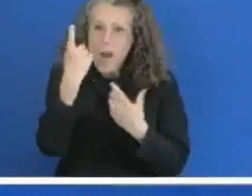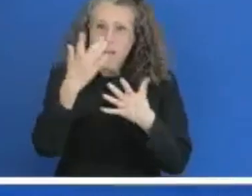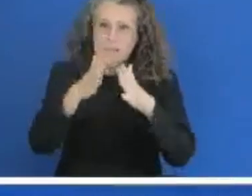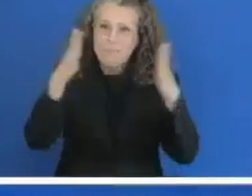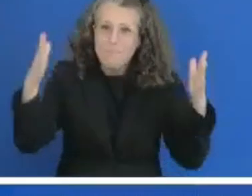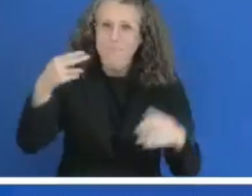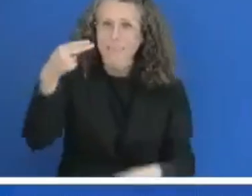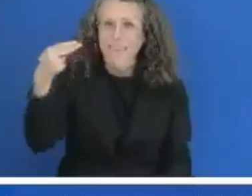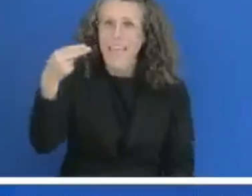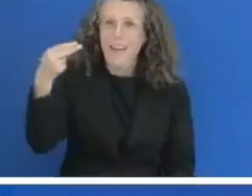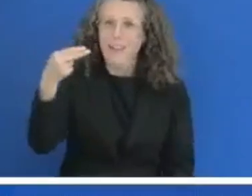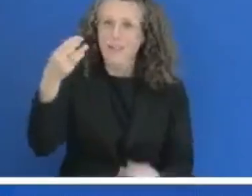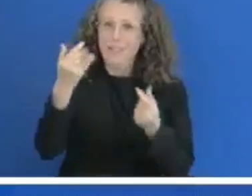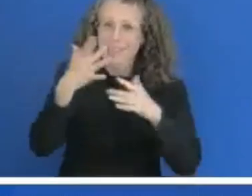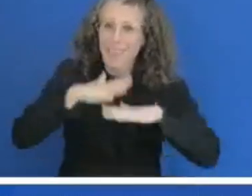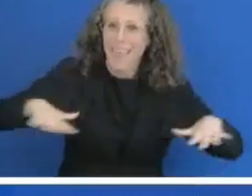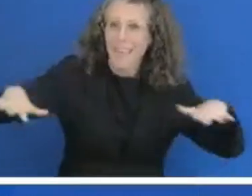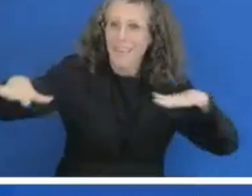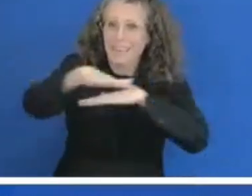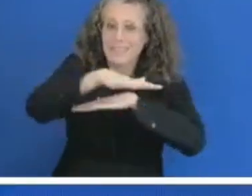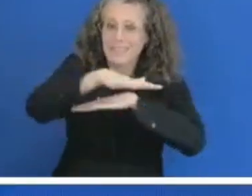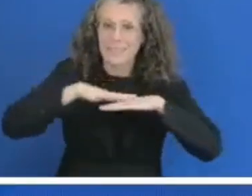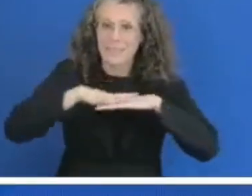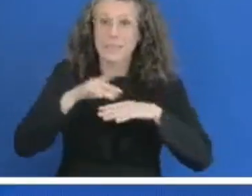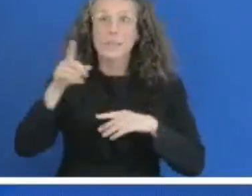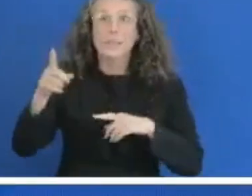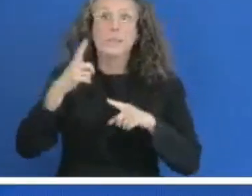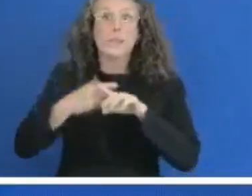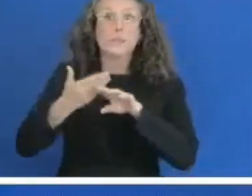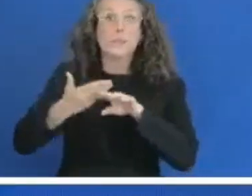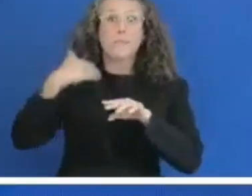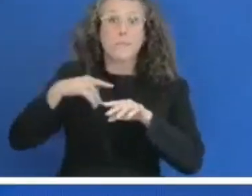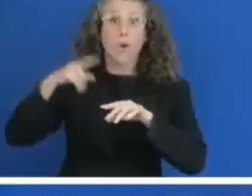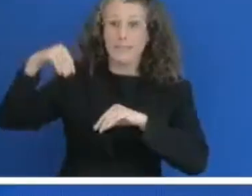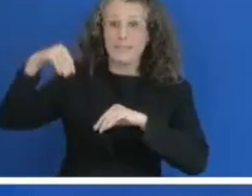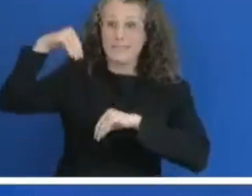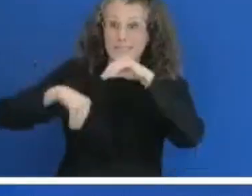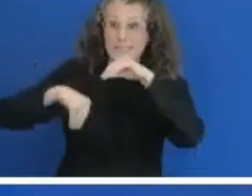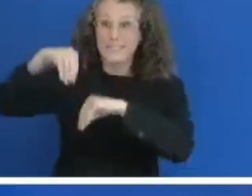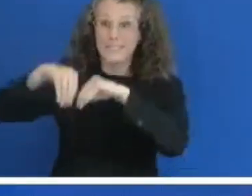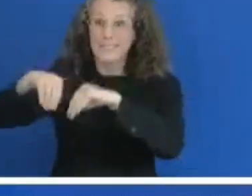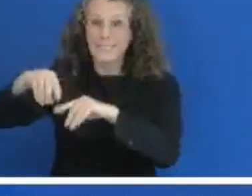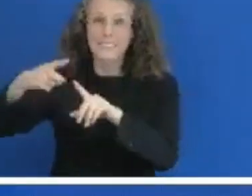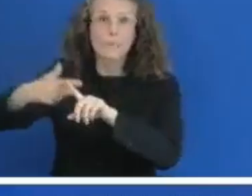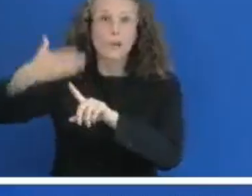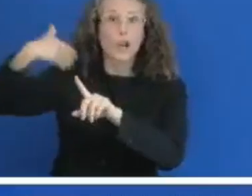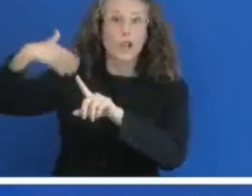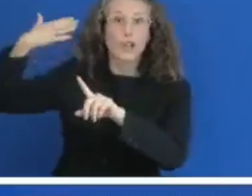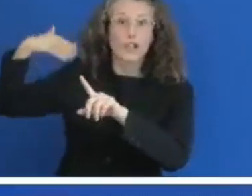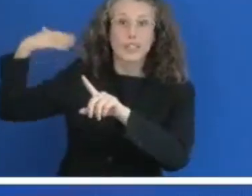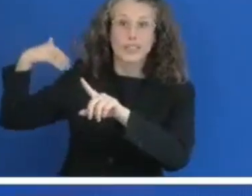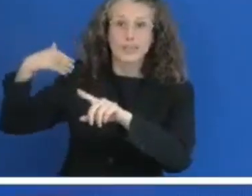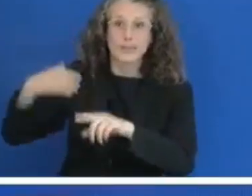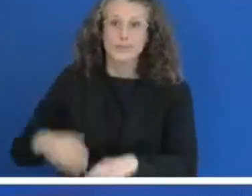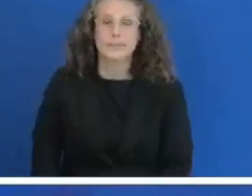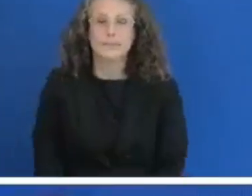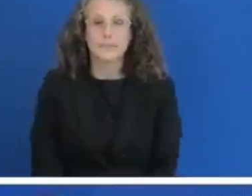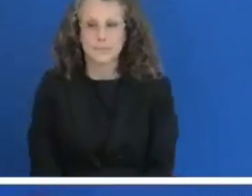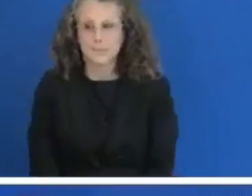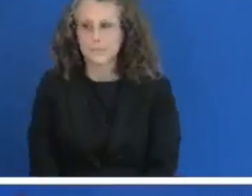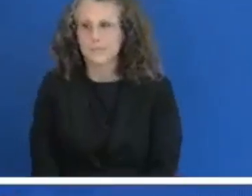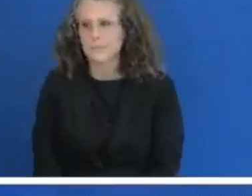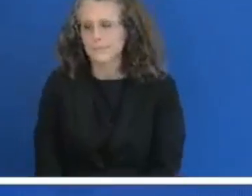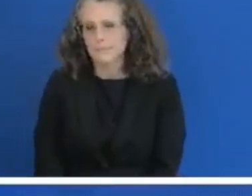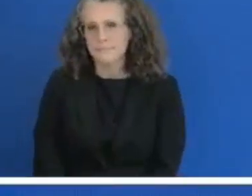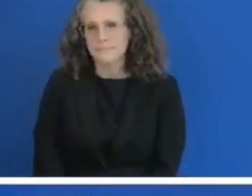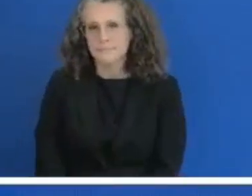compare that with the wheat field that we were sitting on the backdrop of earlier. And a hectare of